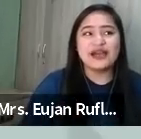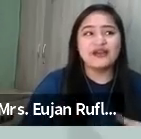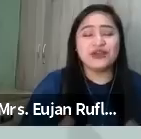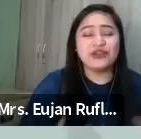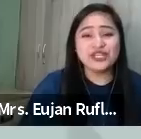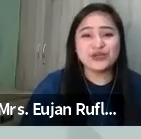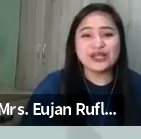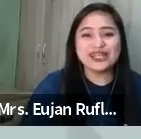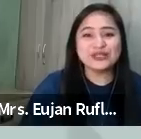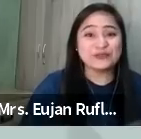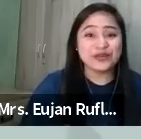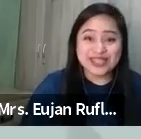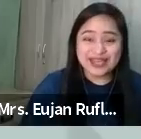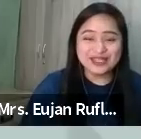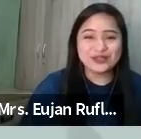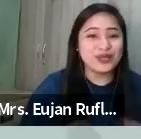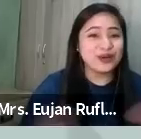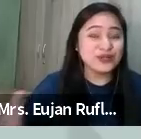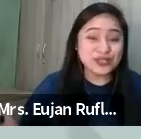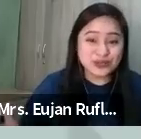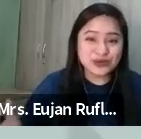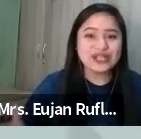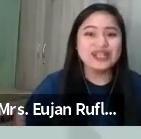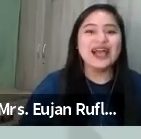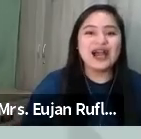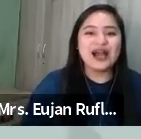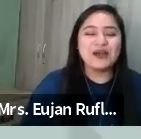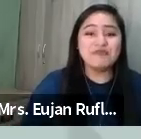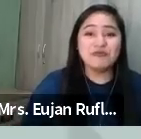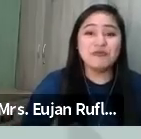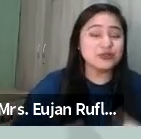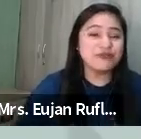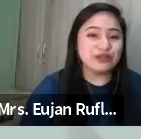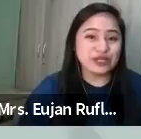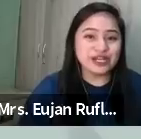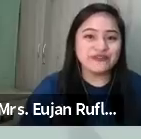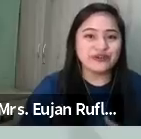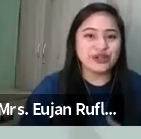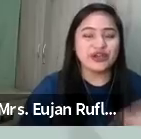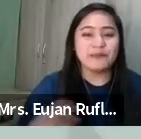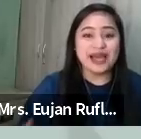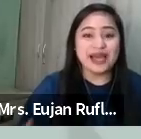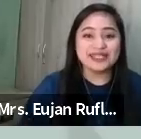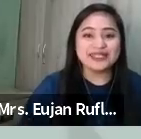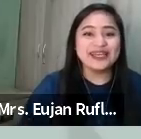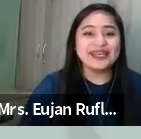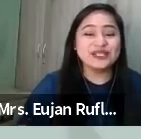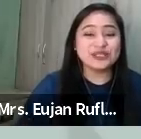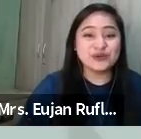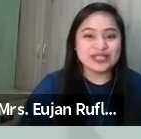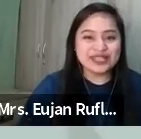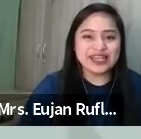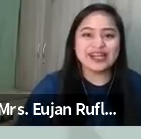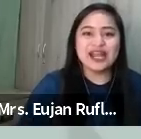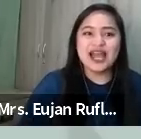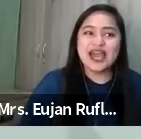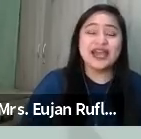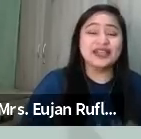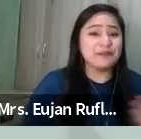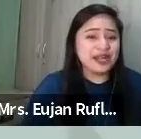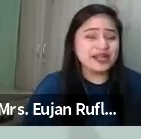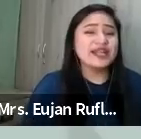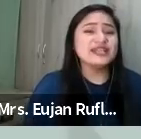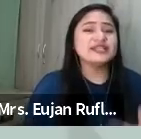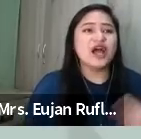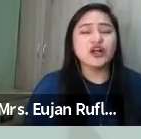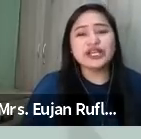then eventually to present to the whole school what we've learned for the past school year. And